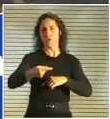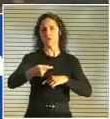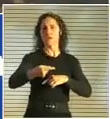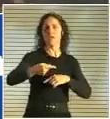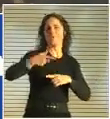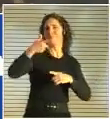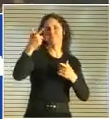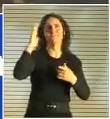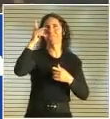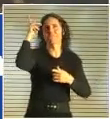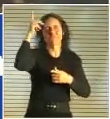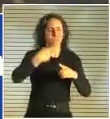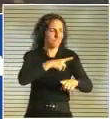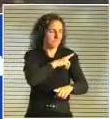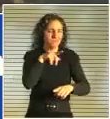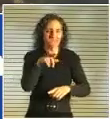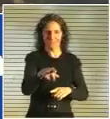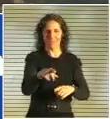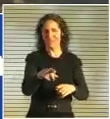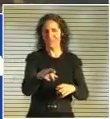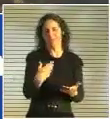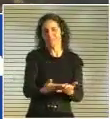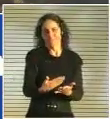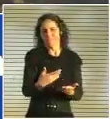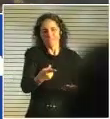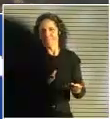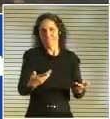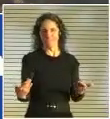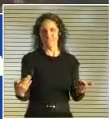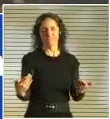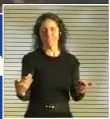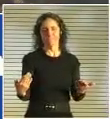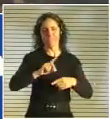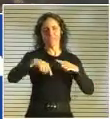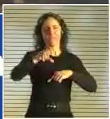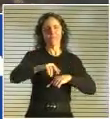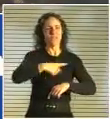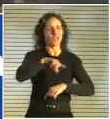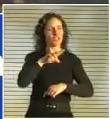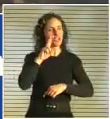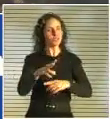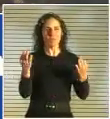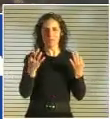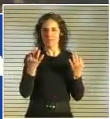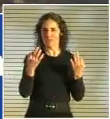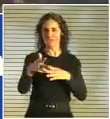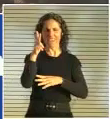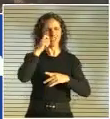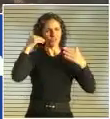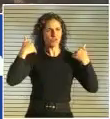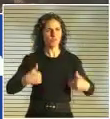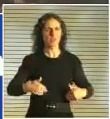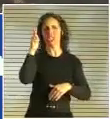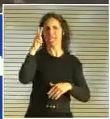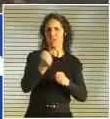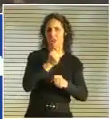hazards in operations, human rights and labor concerns. We have public health issues, food safety concerns